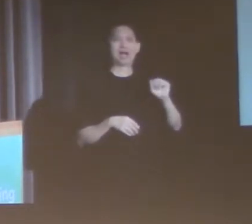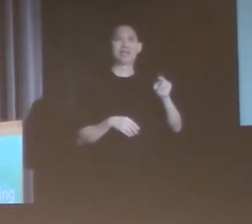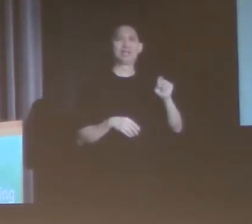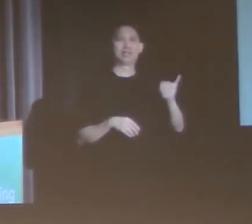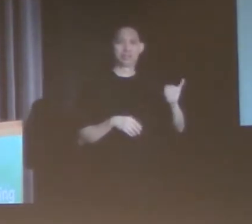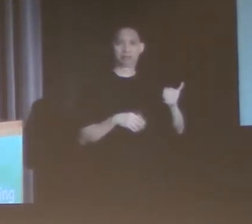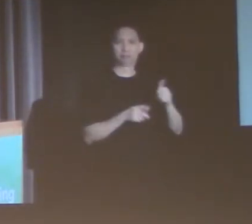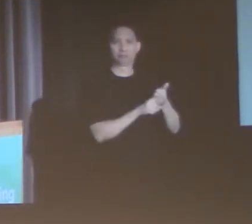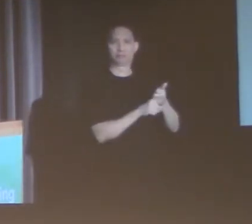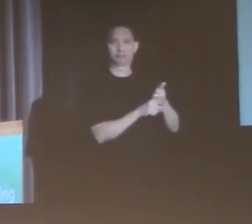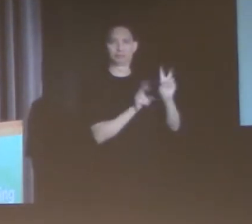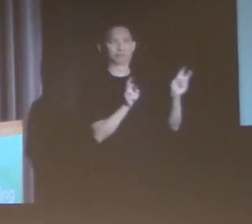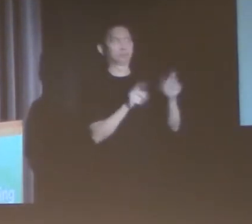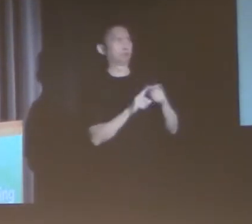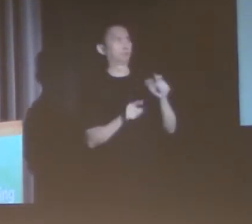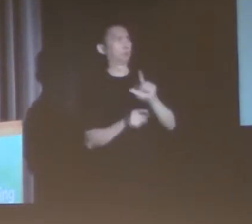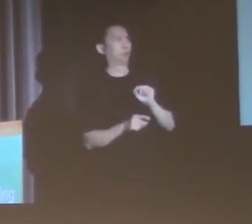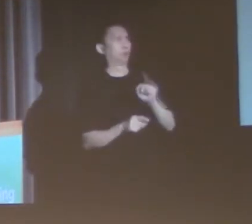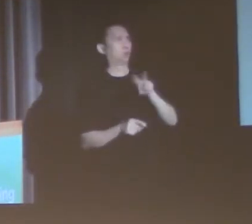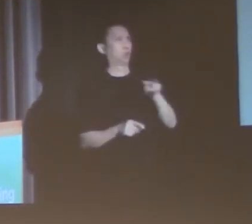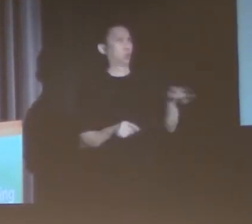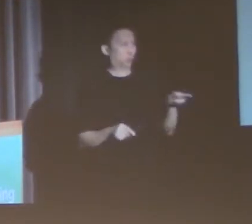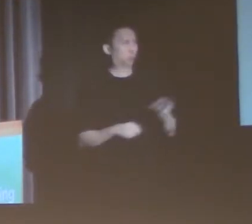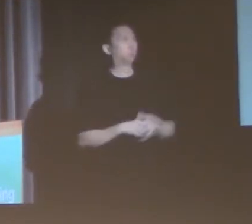looking at an incarcerated